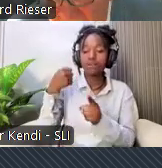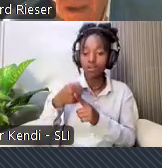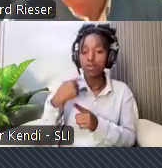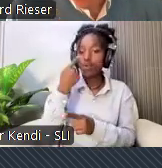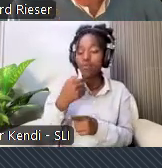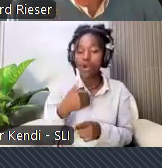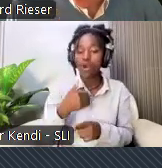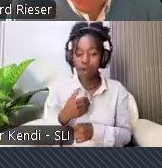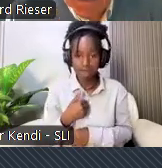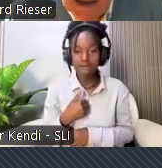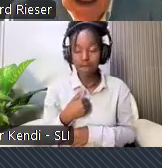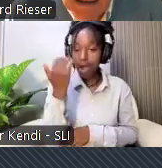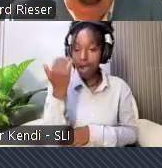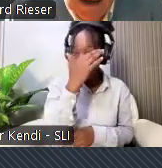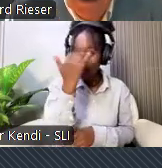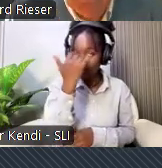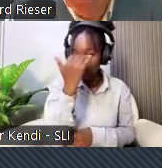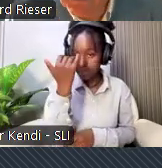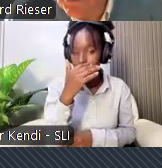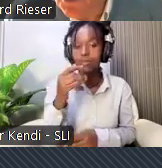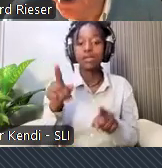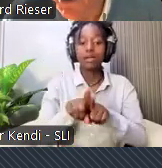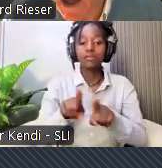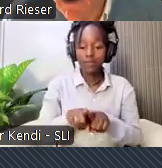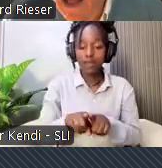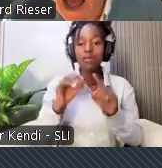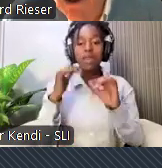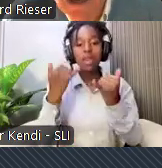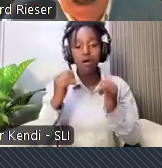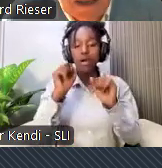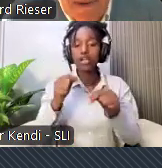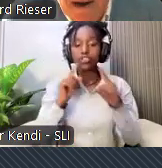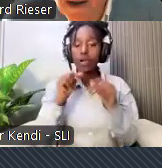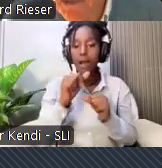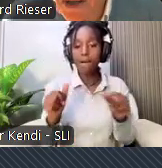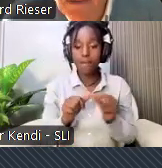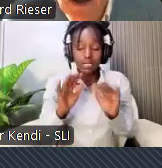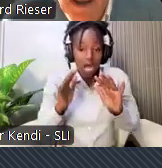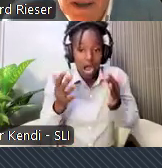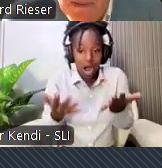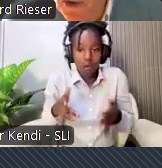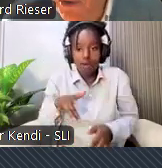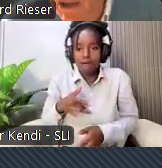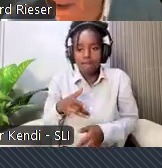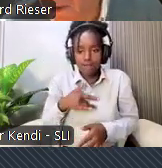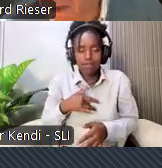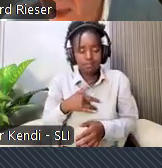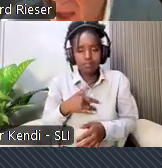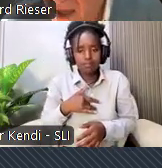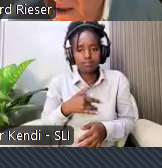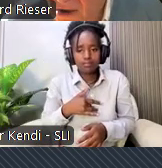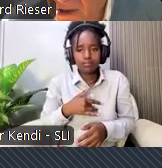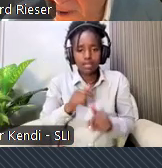neurodiversity, autism, and he wants to talk to you about how he sees the paradigm shift. So can we move to